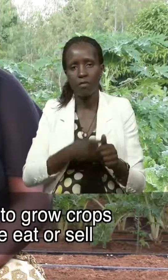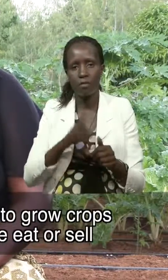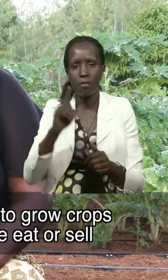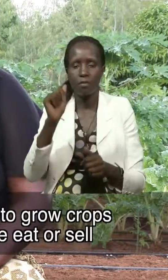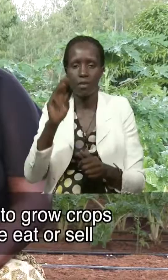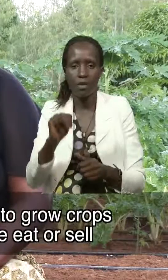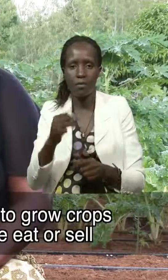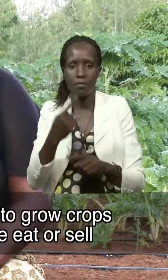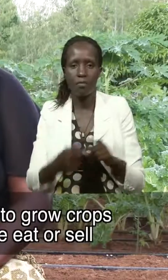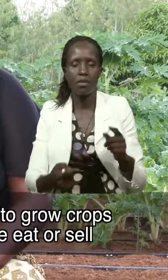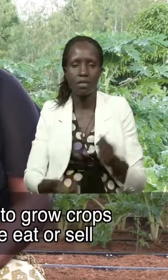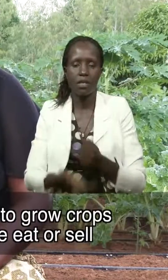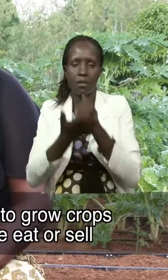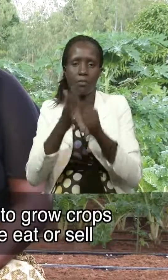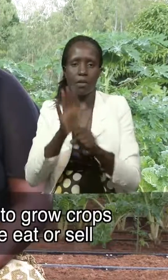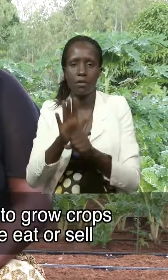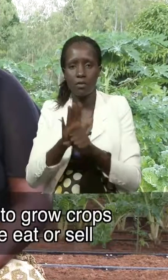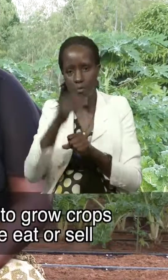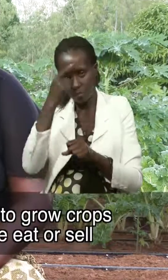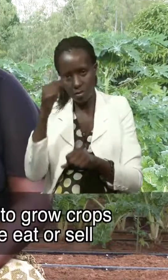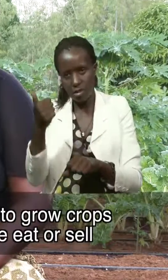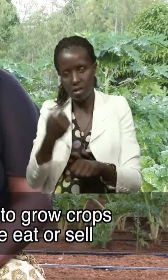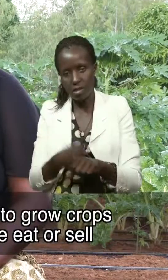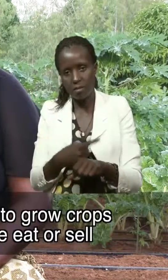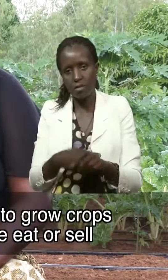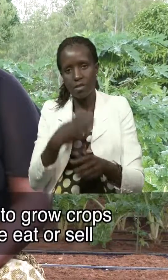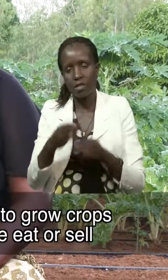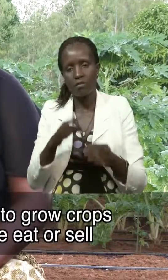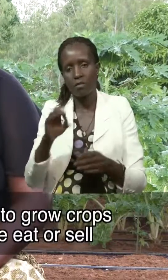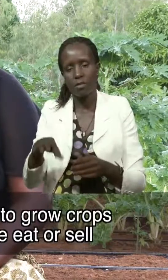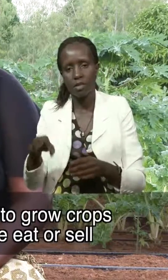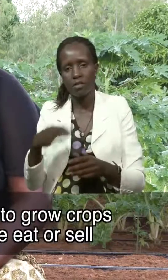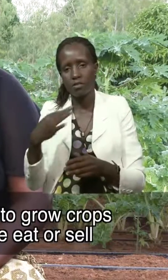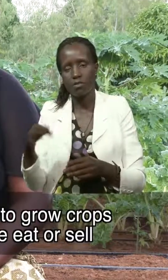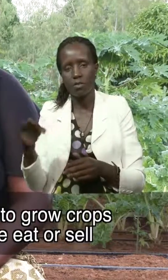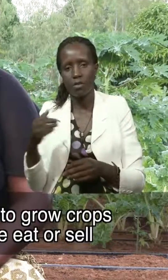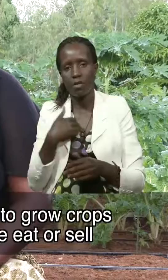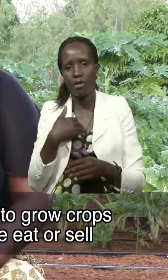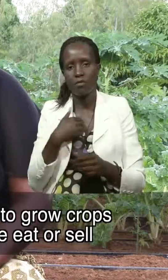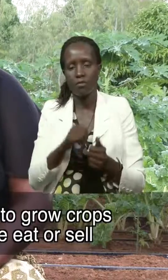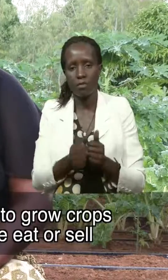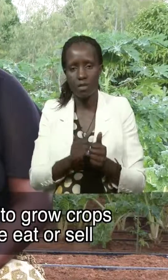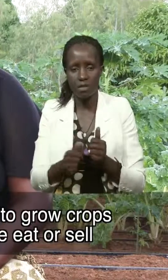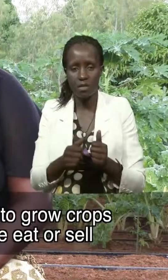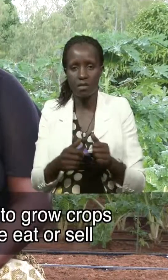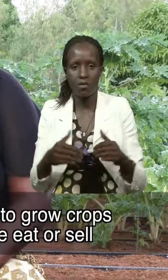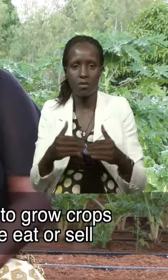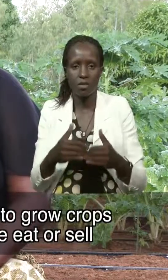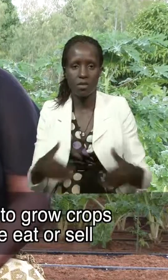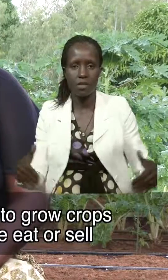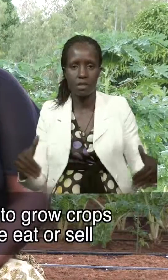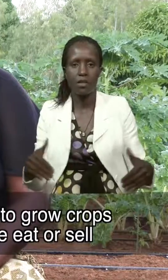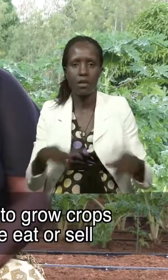ni kidogo, tunaona inatusaidia sana, sababu other times tukipanda hata kama ni sukuma, tunapanda mahindi kando kando. Hiyo